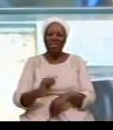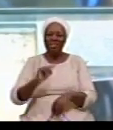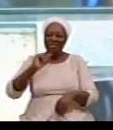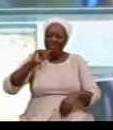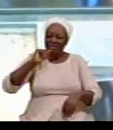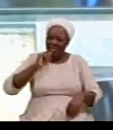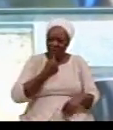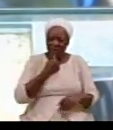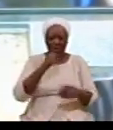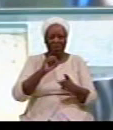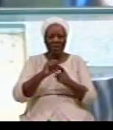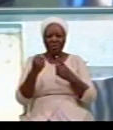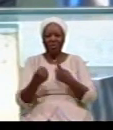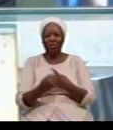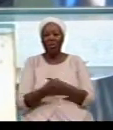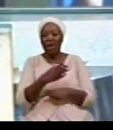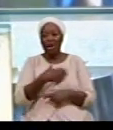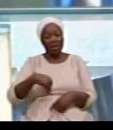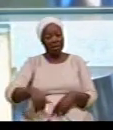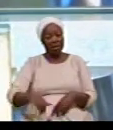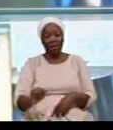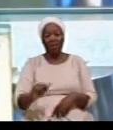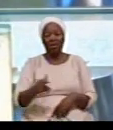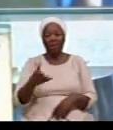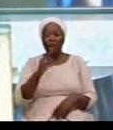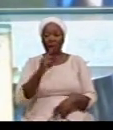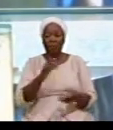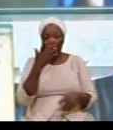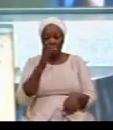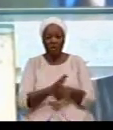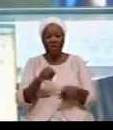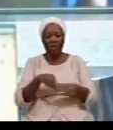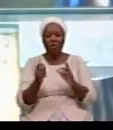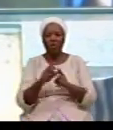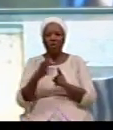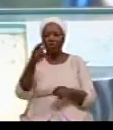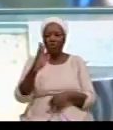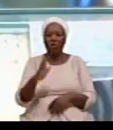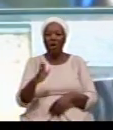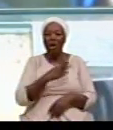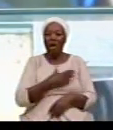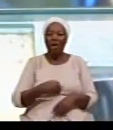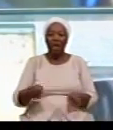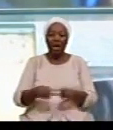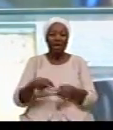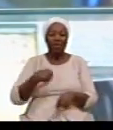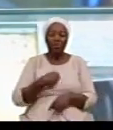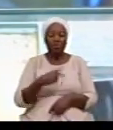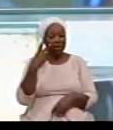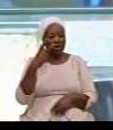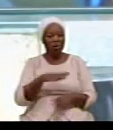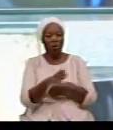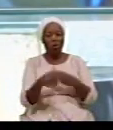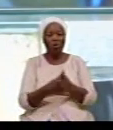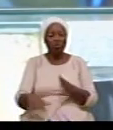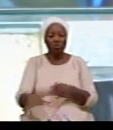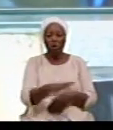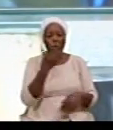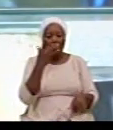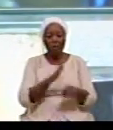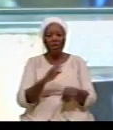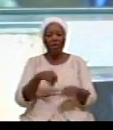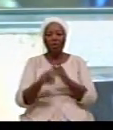situations. And yet, there are promises in the Word of God. And as we look at those promises in the Word of God